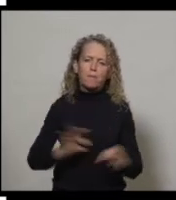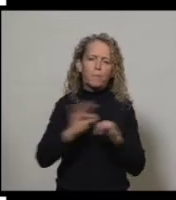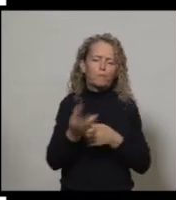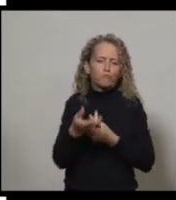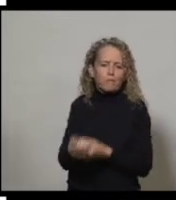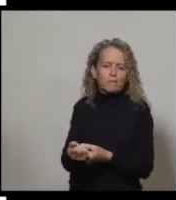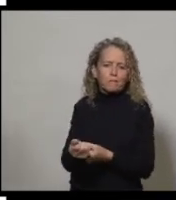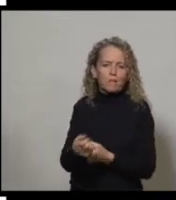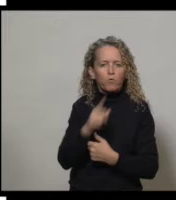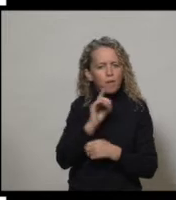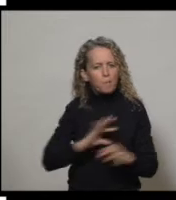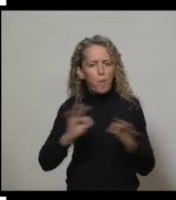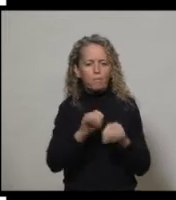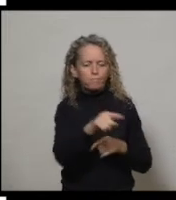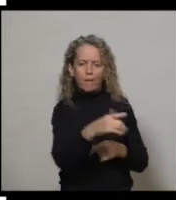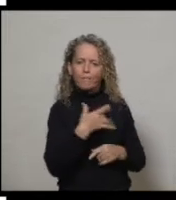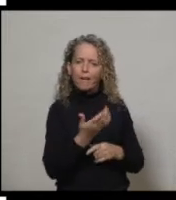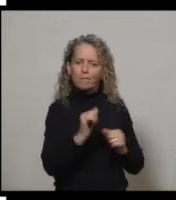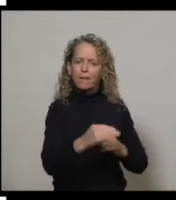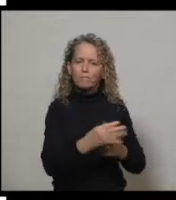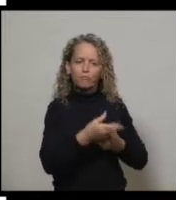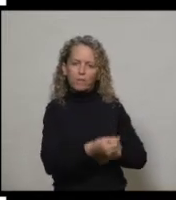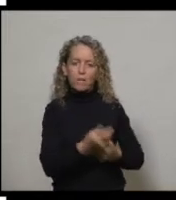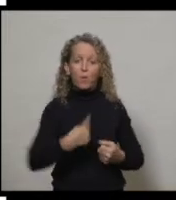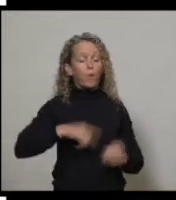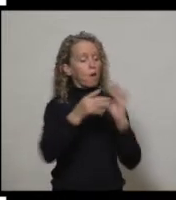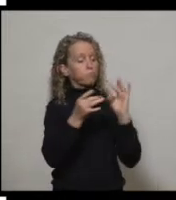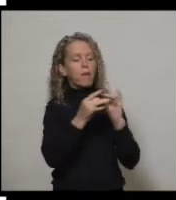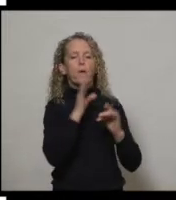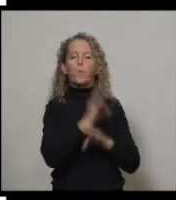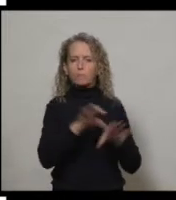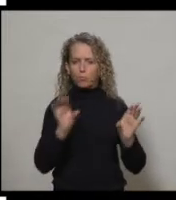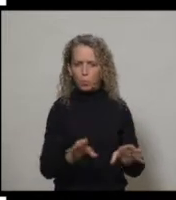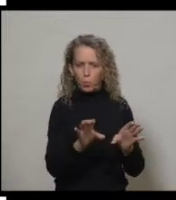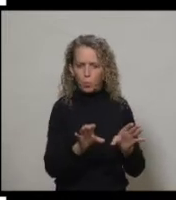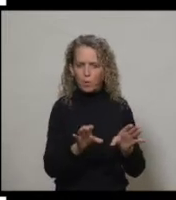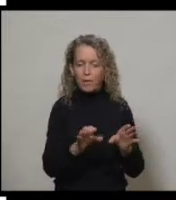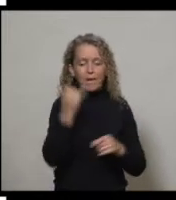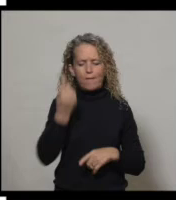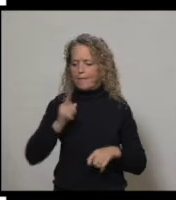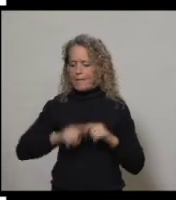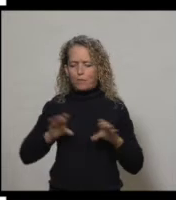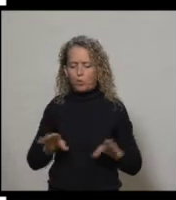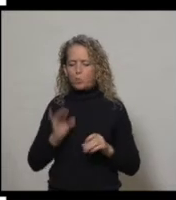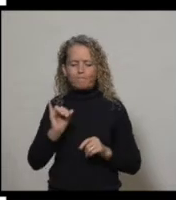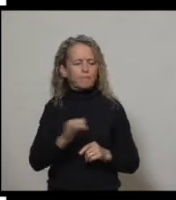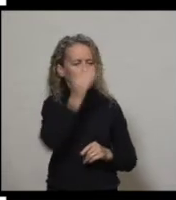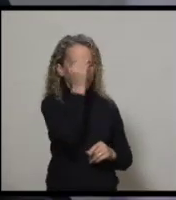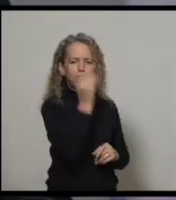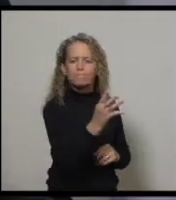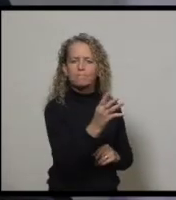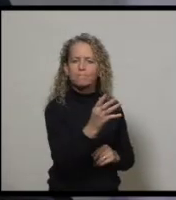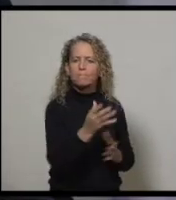that they can trust us, that we follow through what we're going to say we're going to do. And if we can't do something, that we're telling them that. We're being transparent and saying, I wish I could do